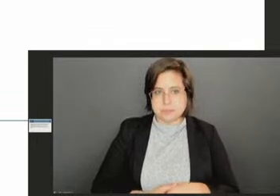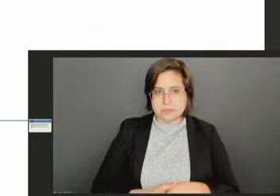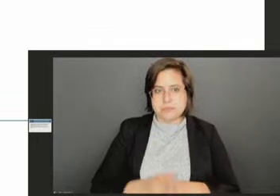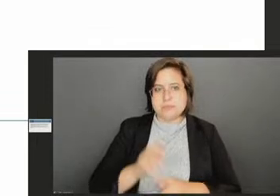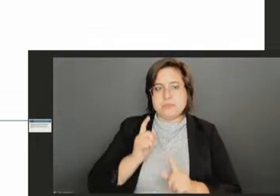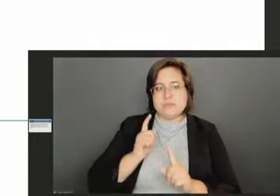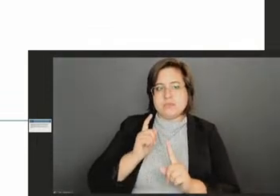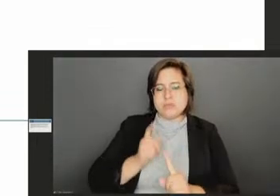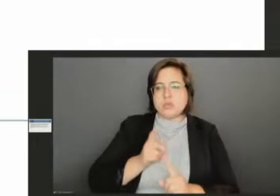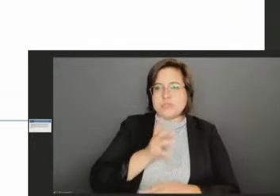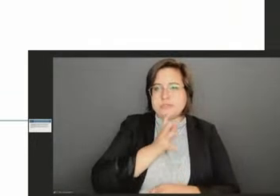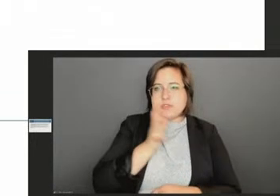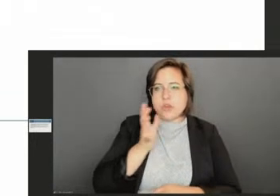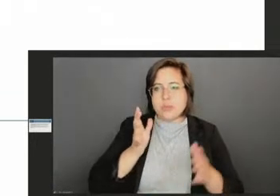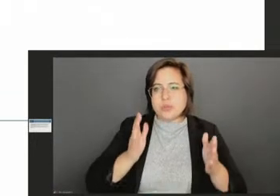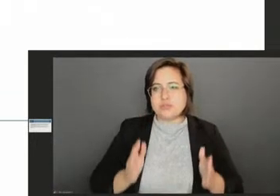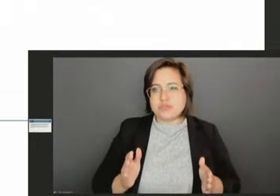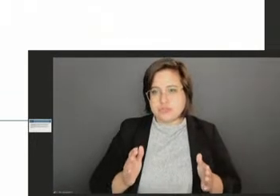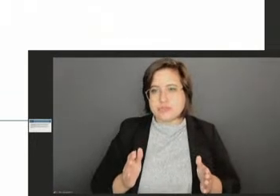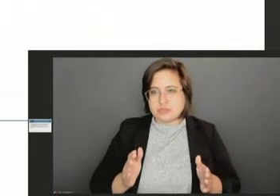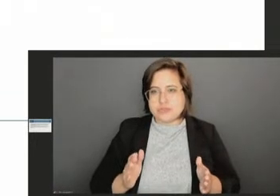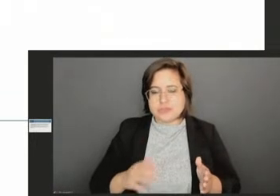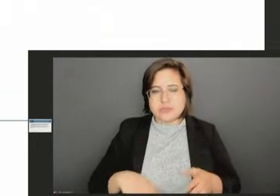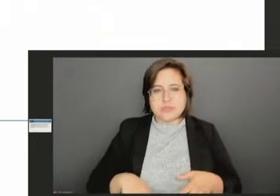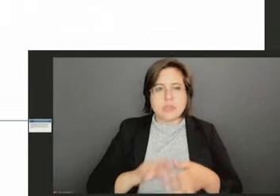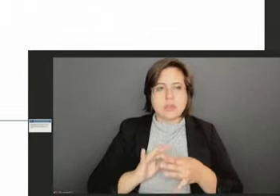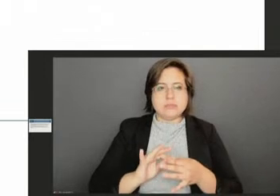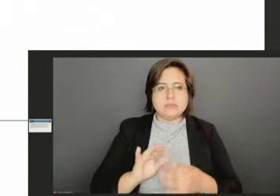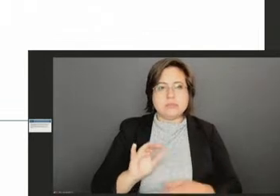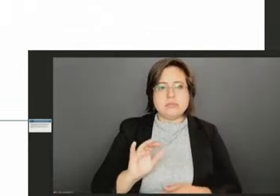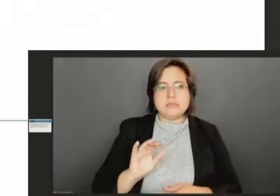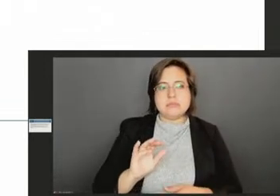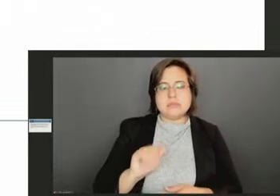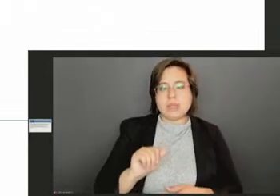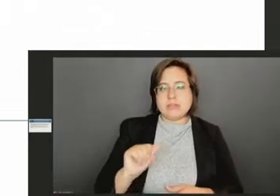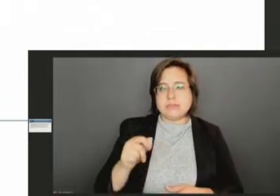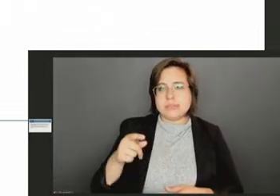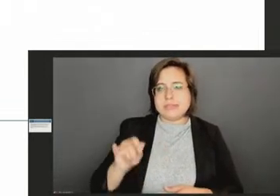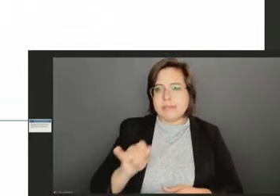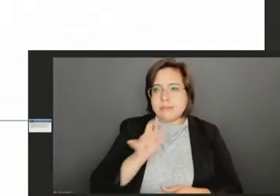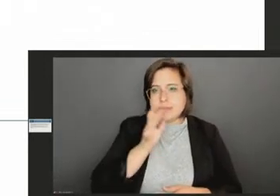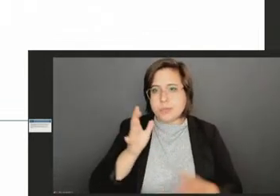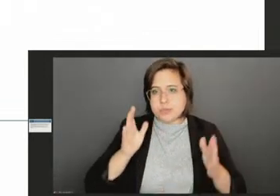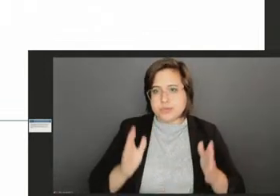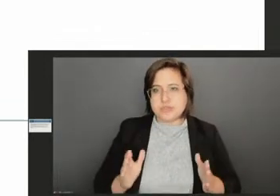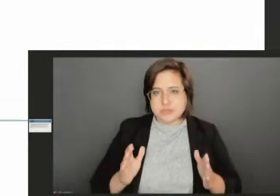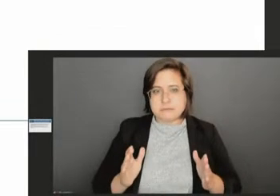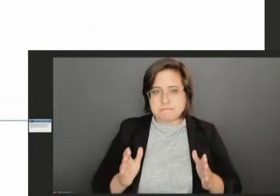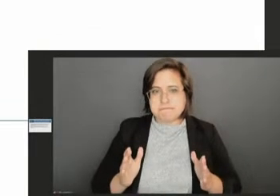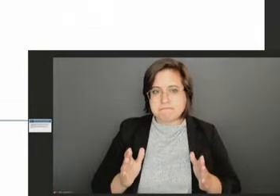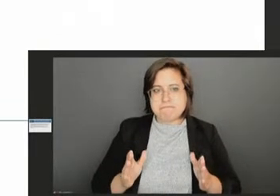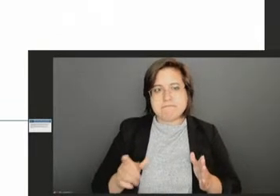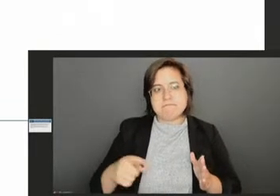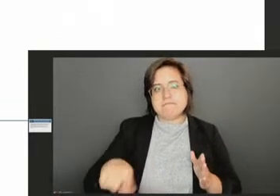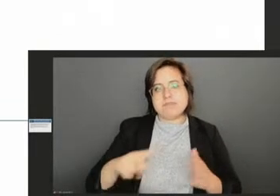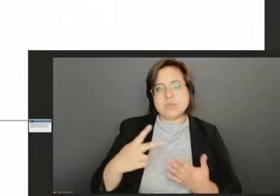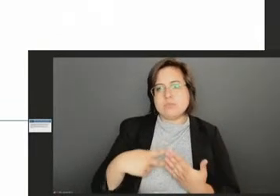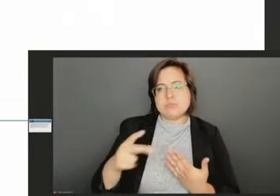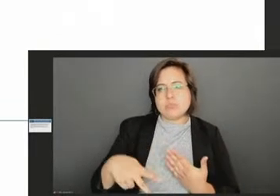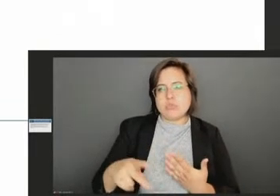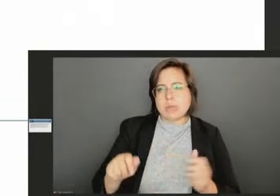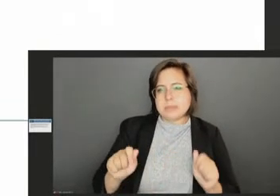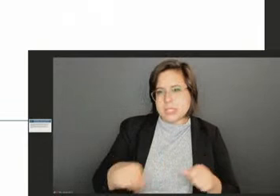farmers, the farmers in terms of the Asian American Pacific Islander farmers, and what are the programs that they're able